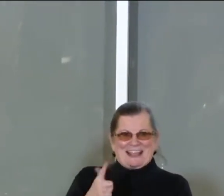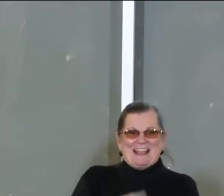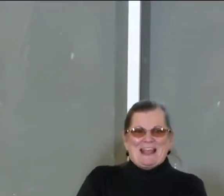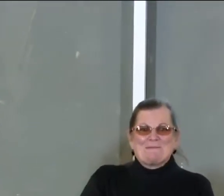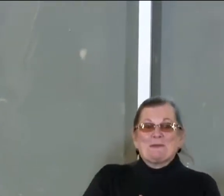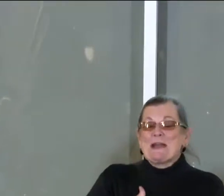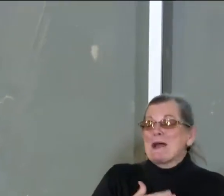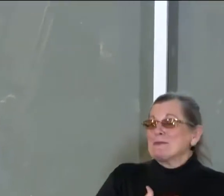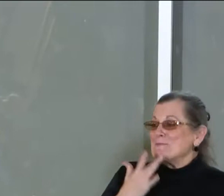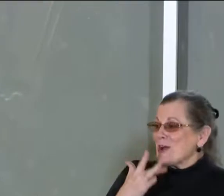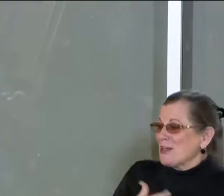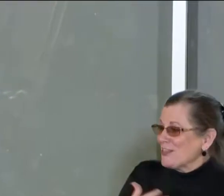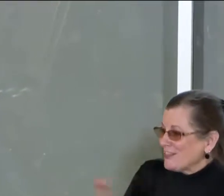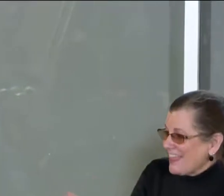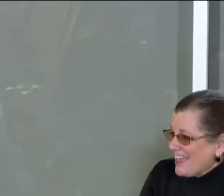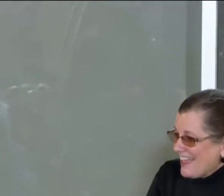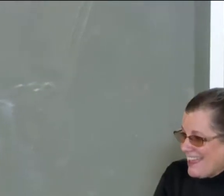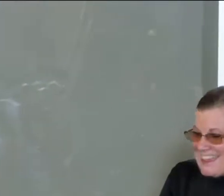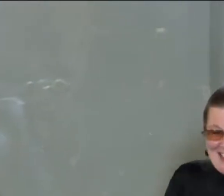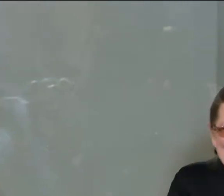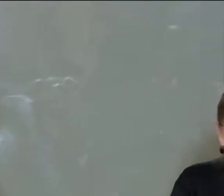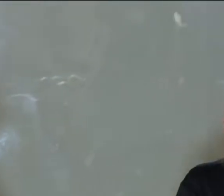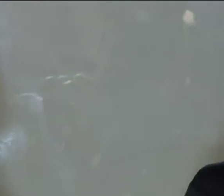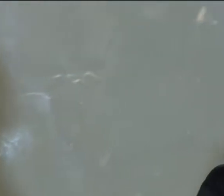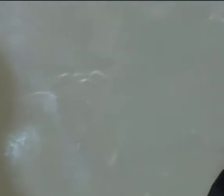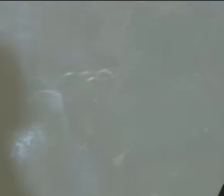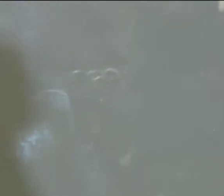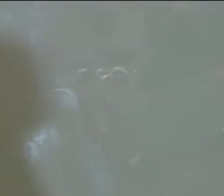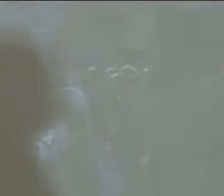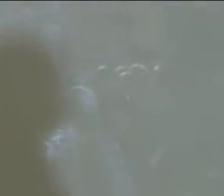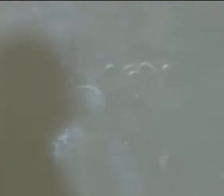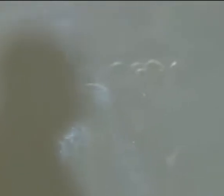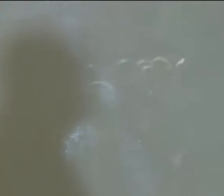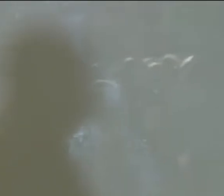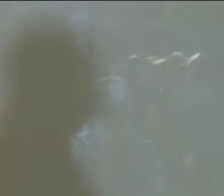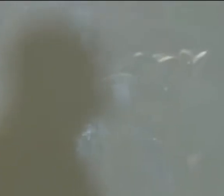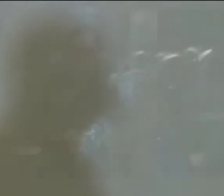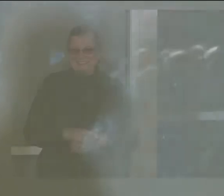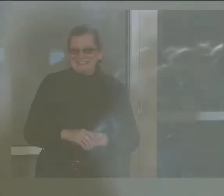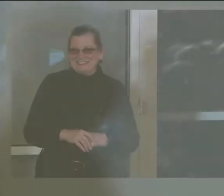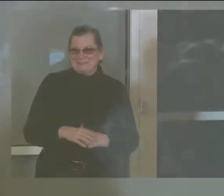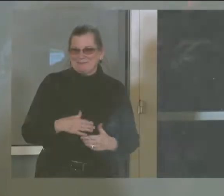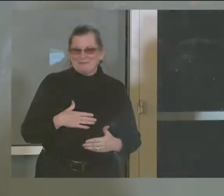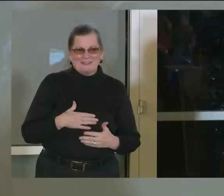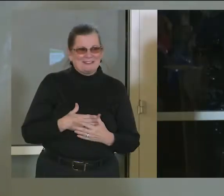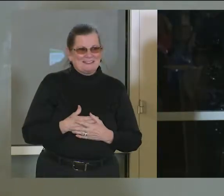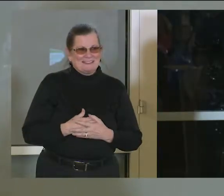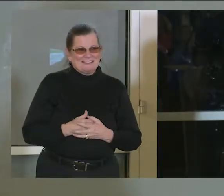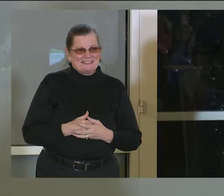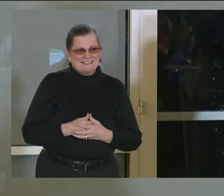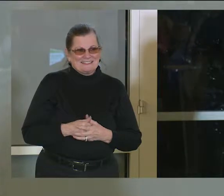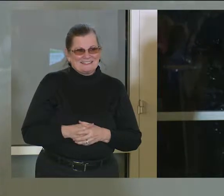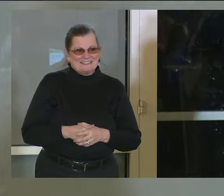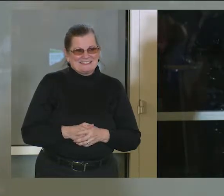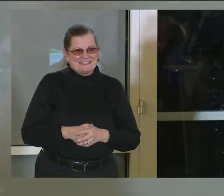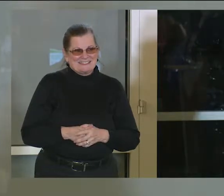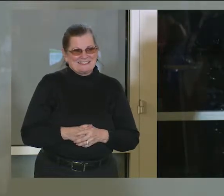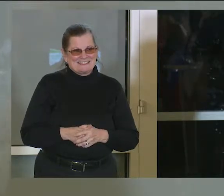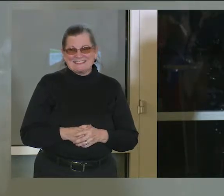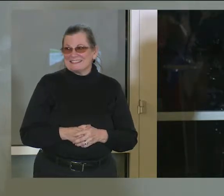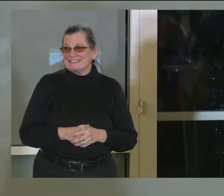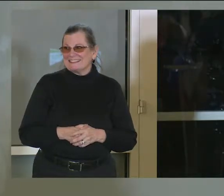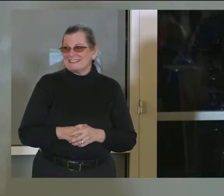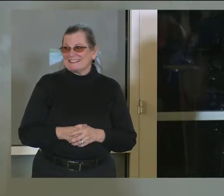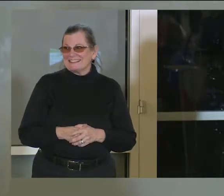birthday, Tyson. All right, Monica's going to provide Table